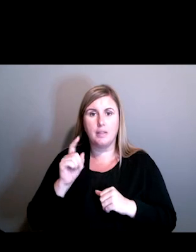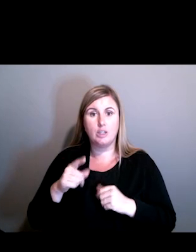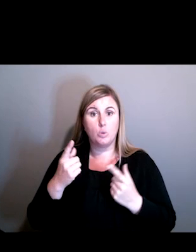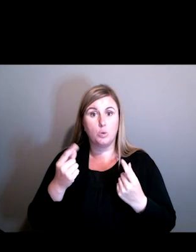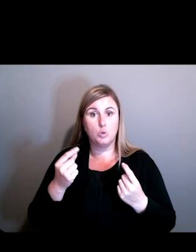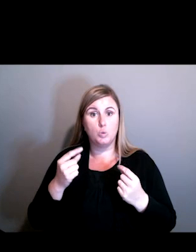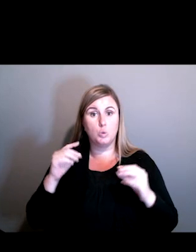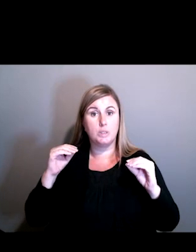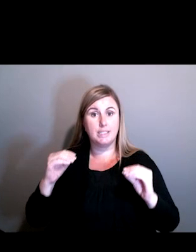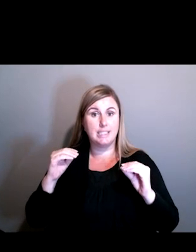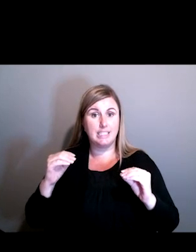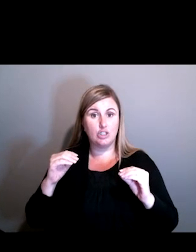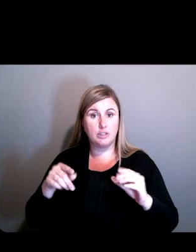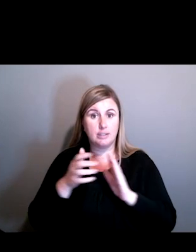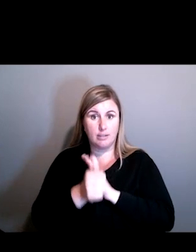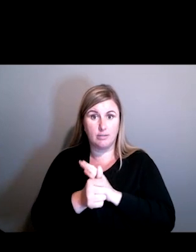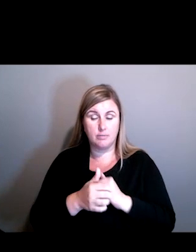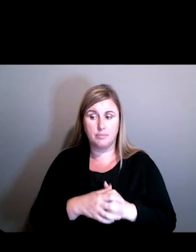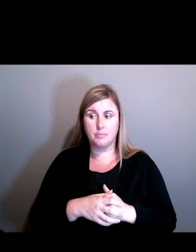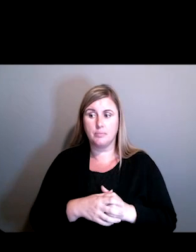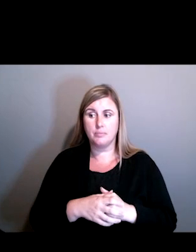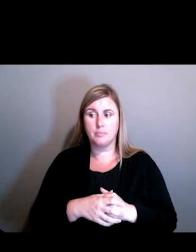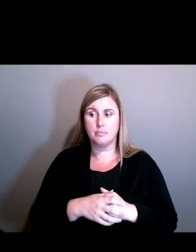is what we do to teach this skill